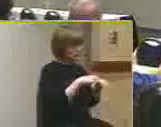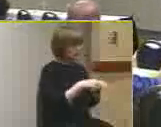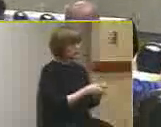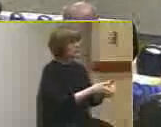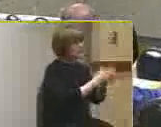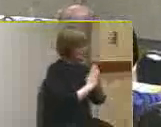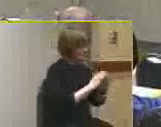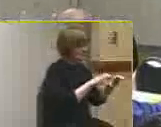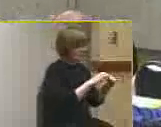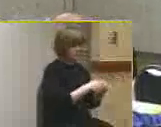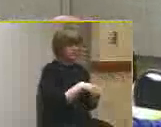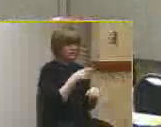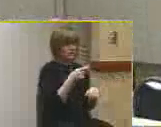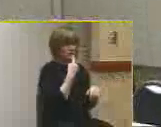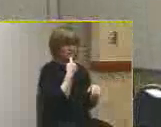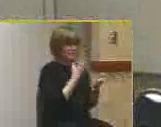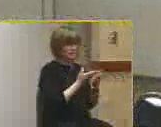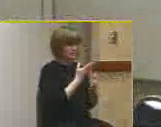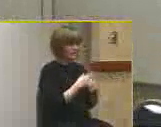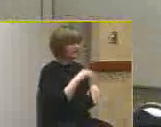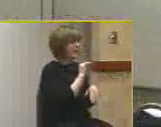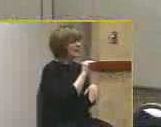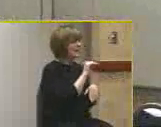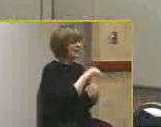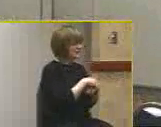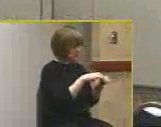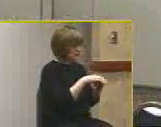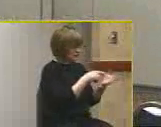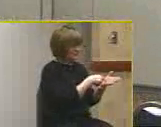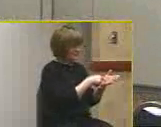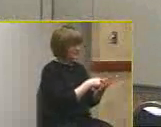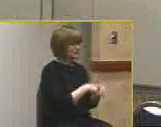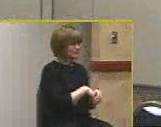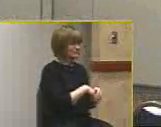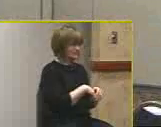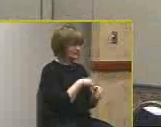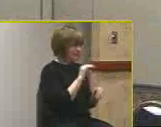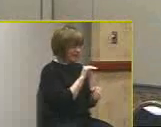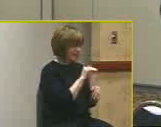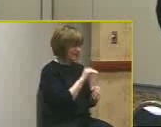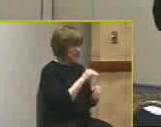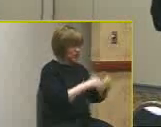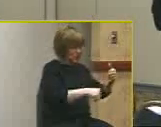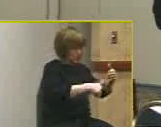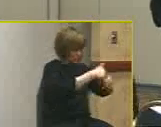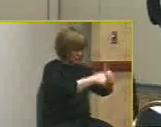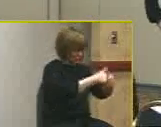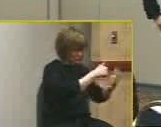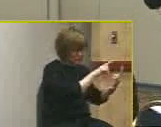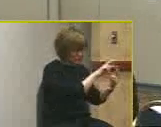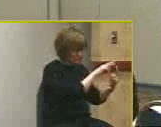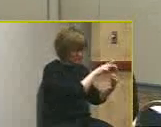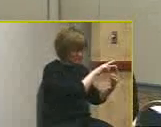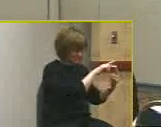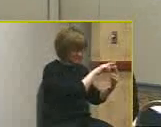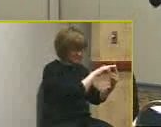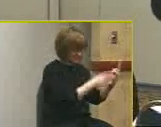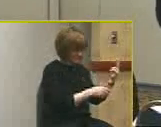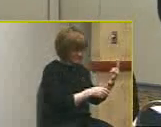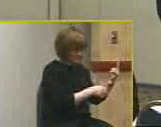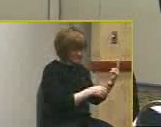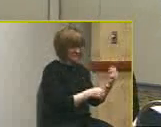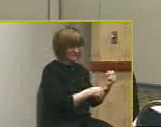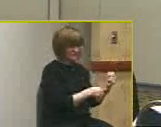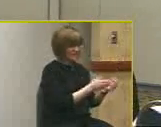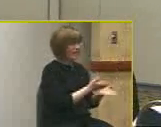you're saying, well, one of the things we might do is saying, hey, Andre, instead of, hey, Andre, do this, we say, hey, Andre, which one do you want to do? This one or this one? And